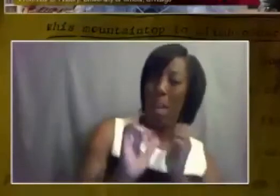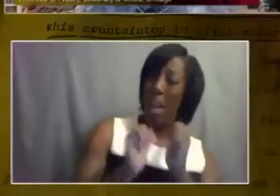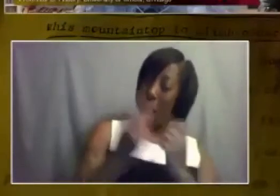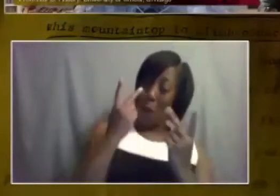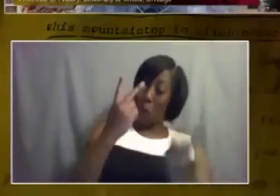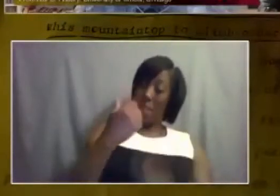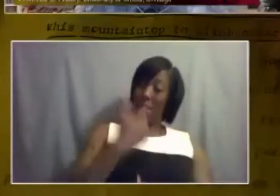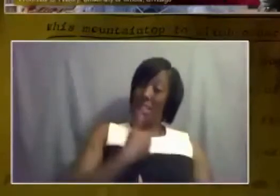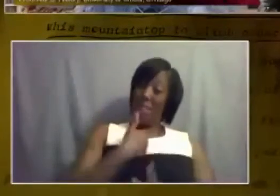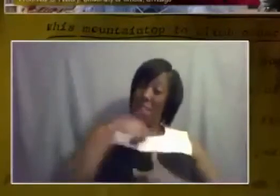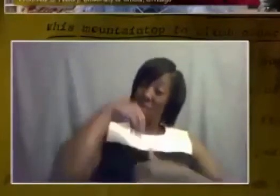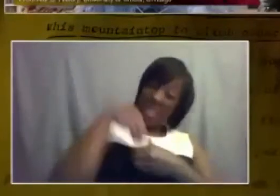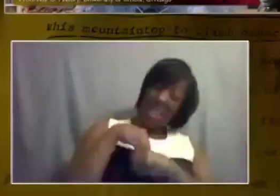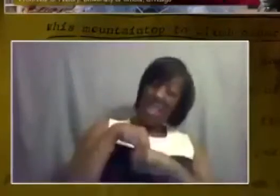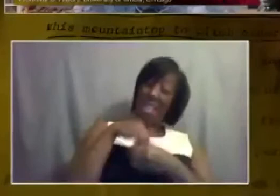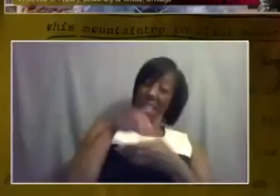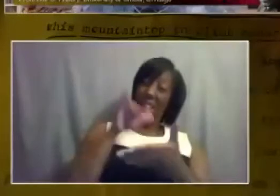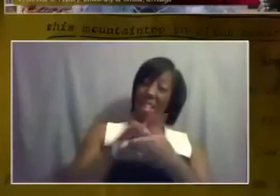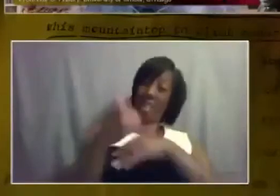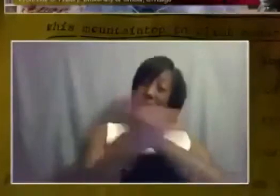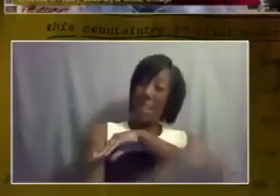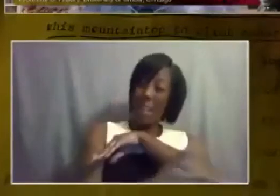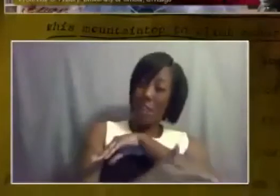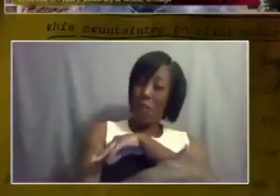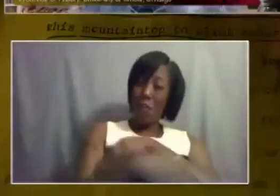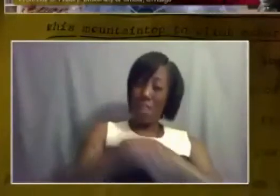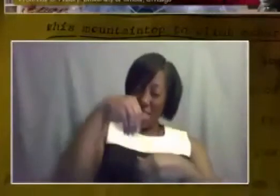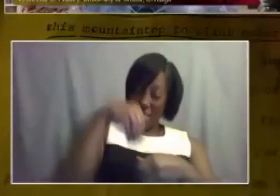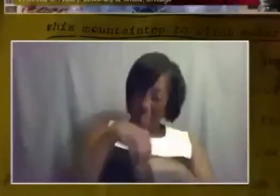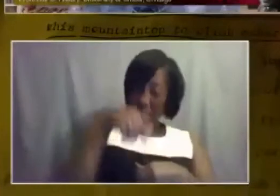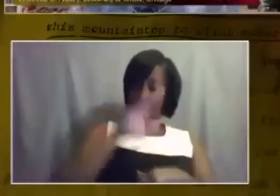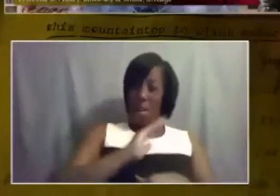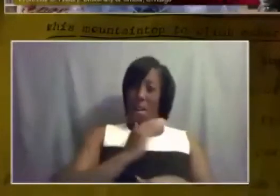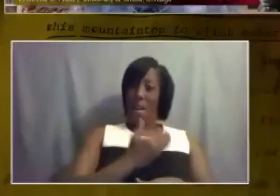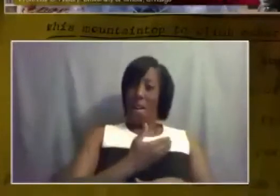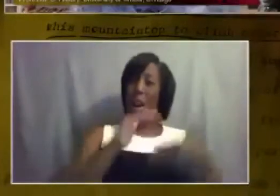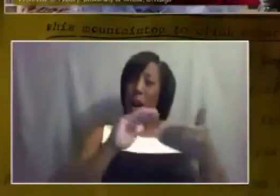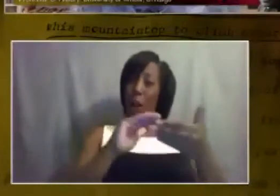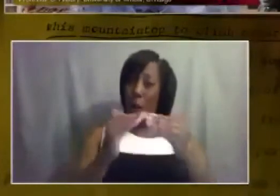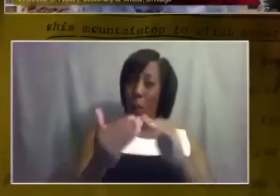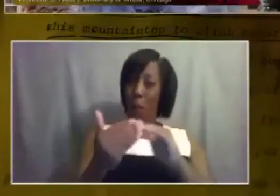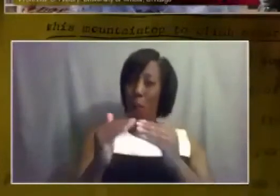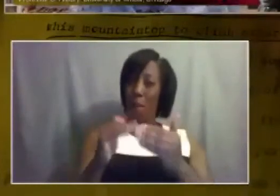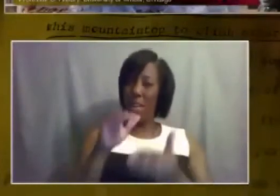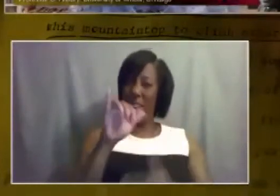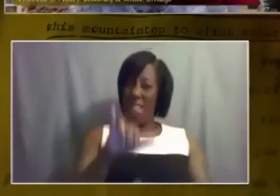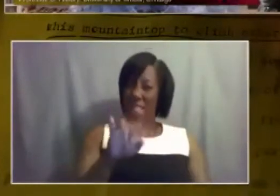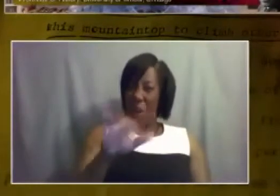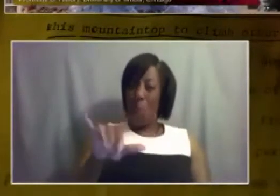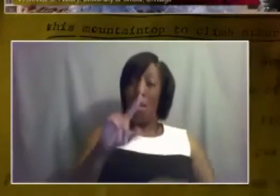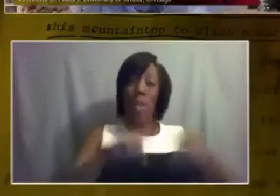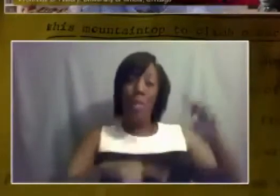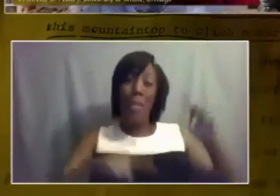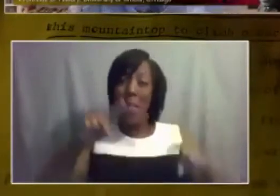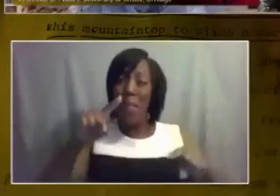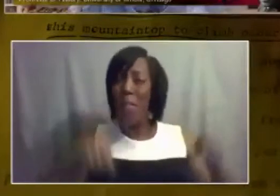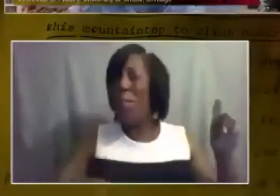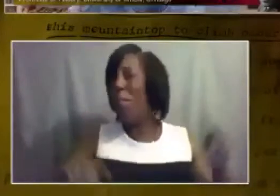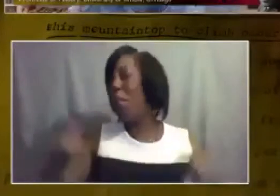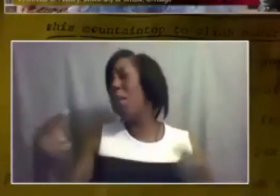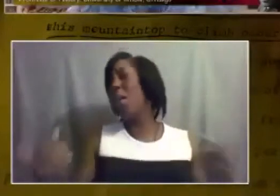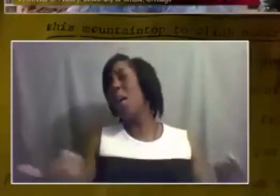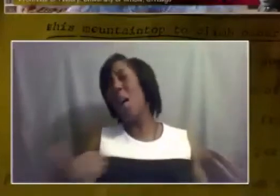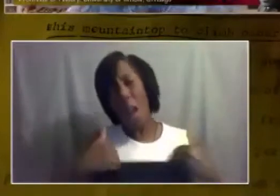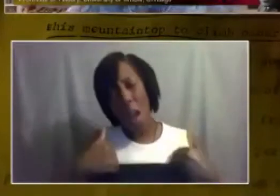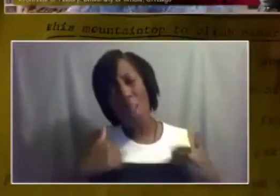reflected in this country, in our communities, in that way, from the diversity that we have? How do we continue